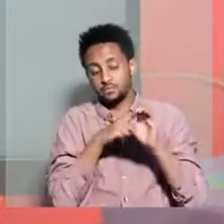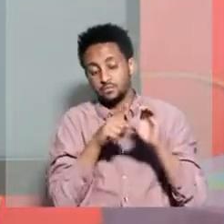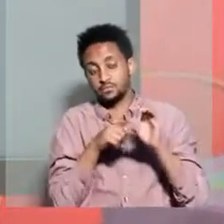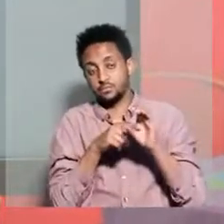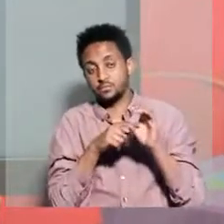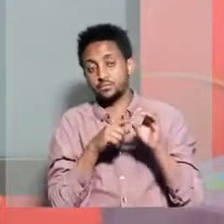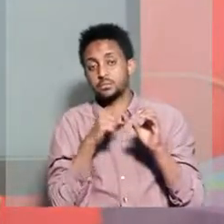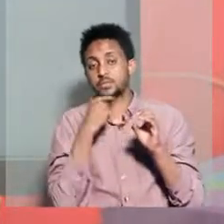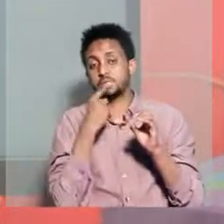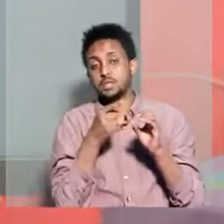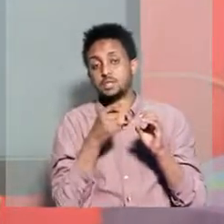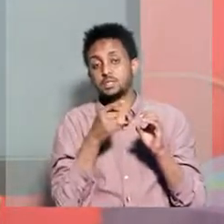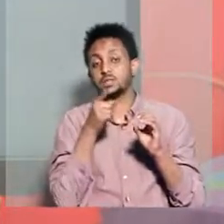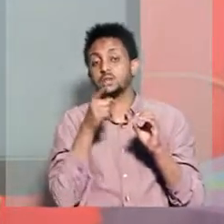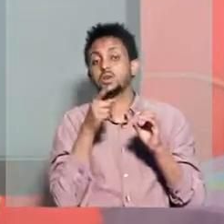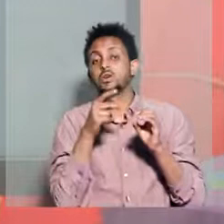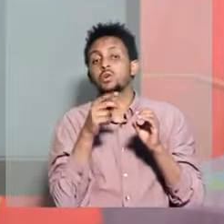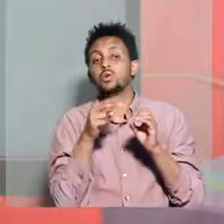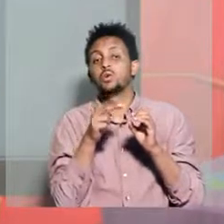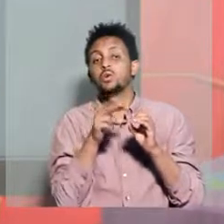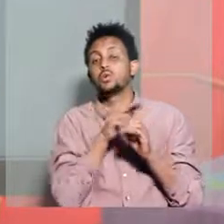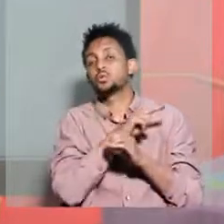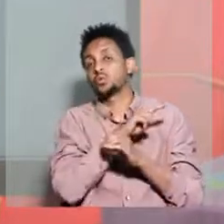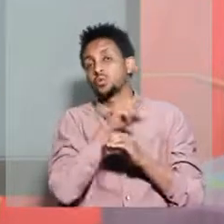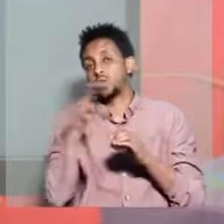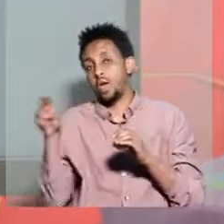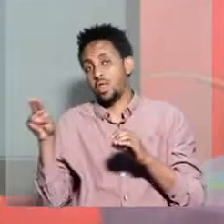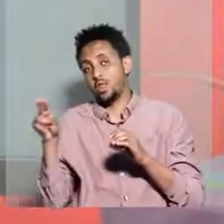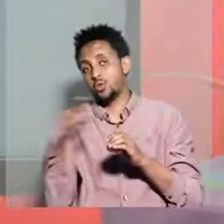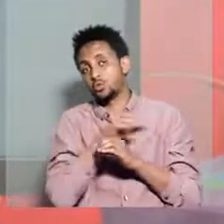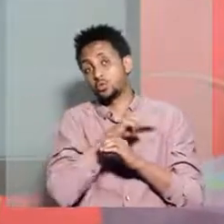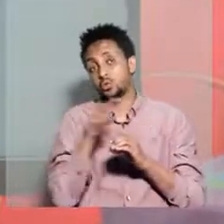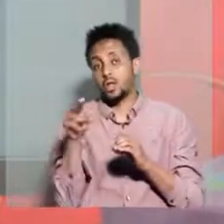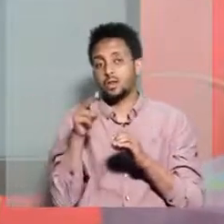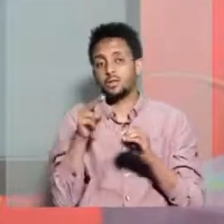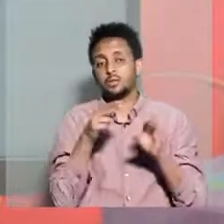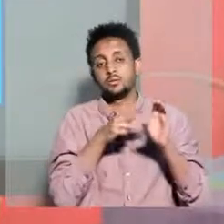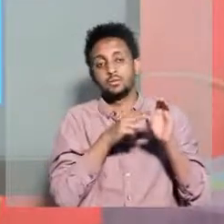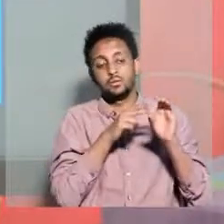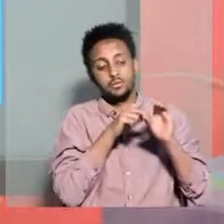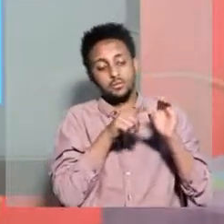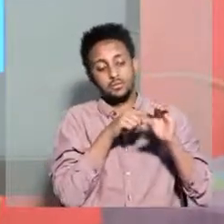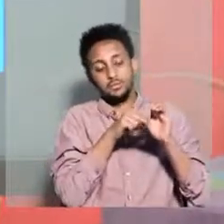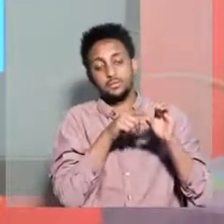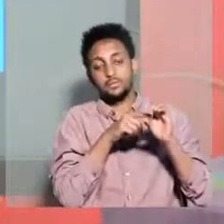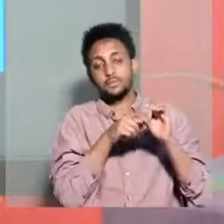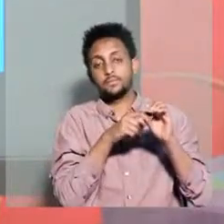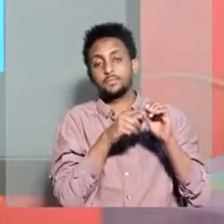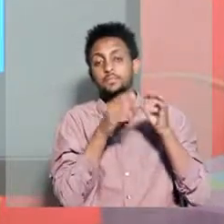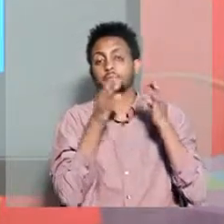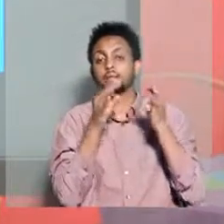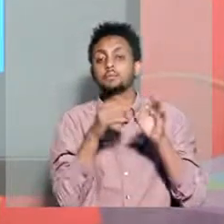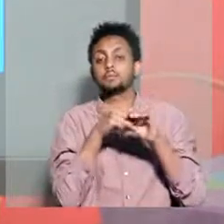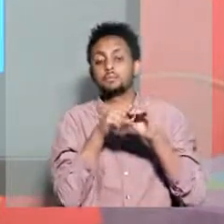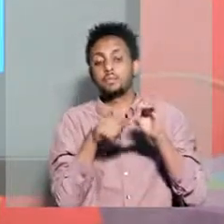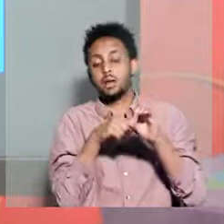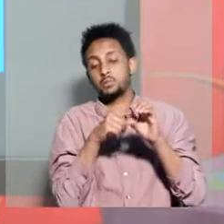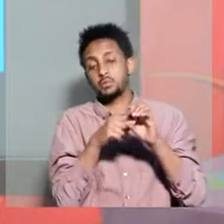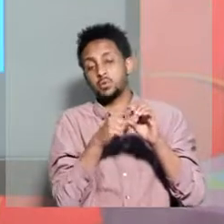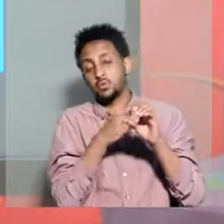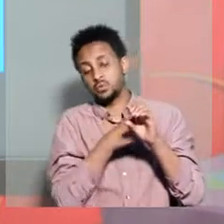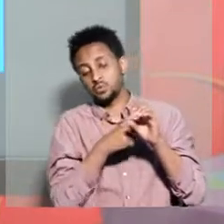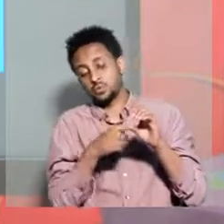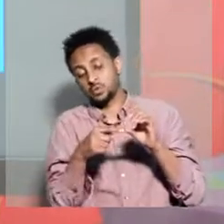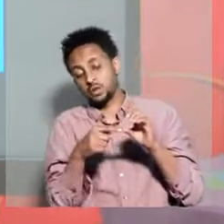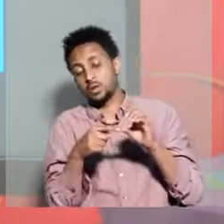pipes, it says a horizontal pipe. Okay, it says horizontal pipe. Previously, when we are trying to determine a pipe, there is a pipe